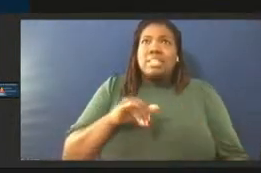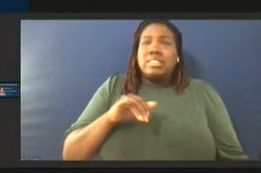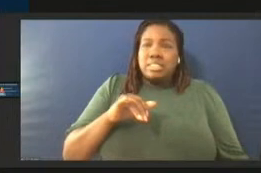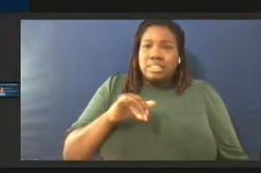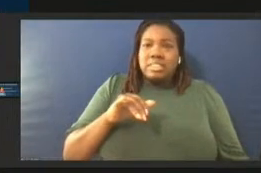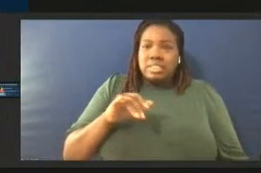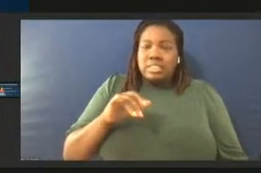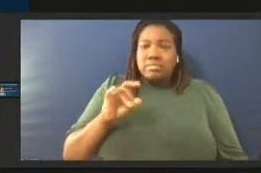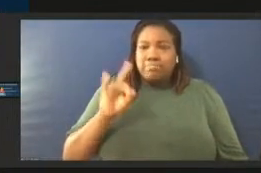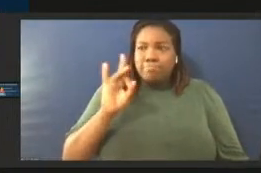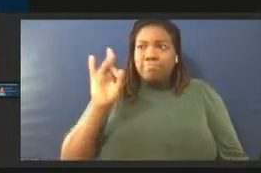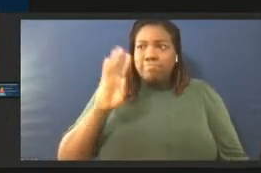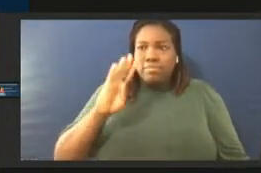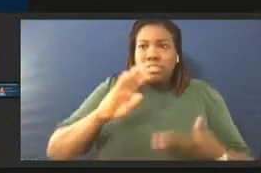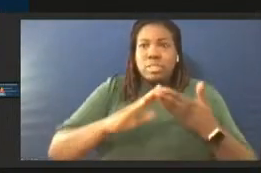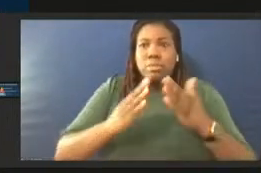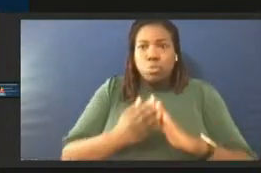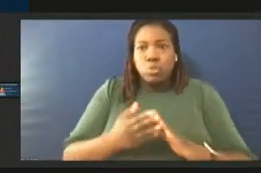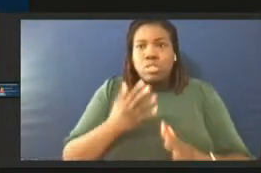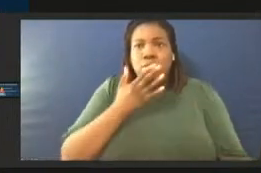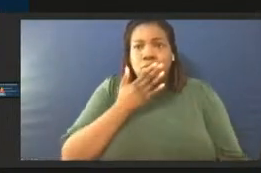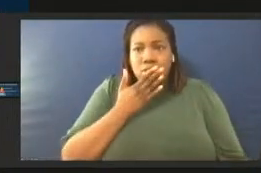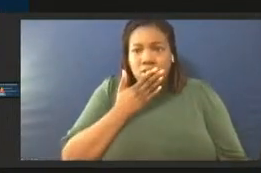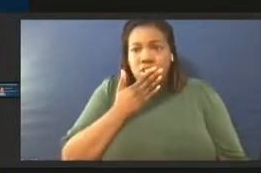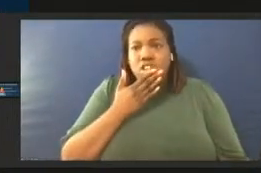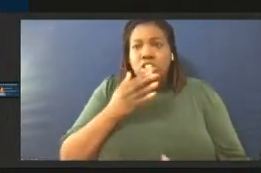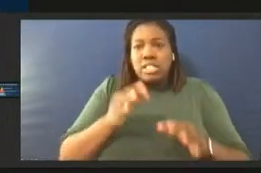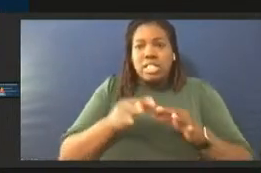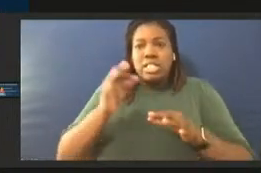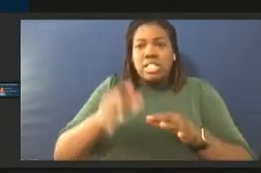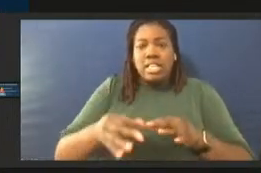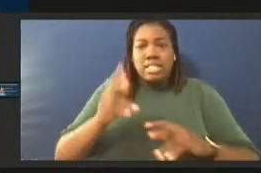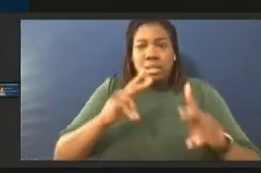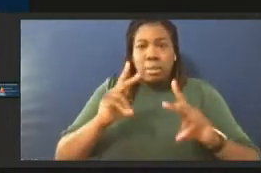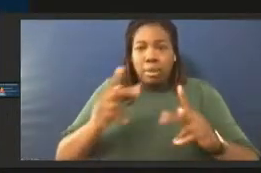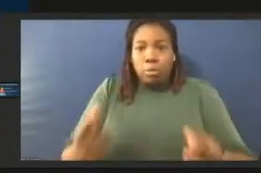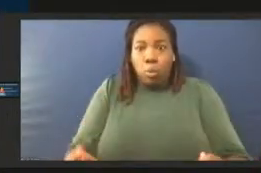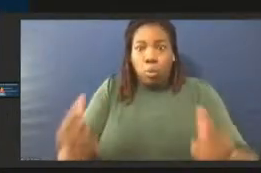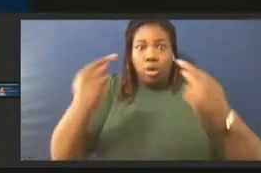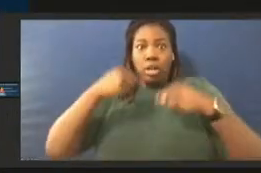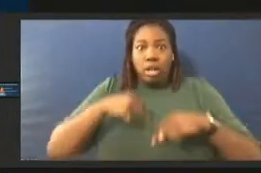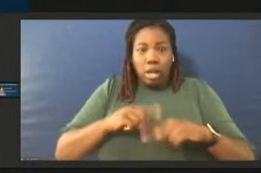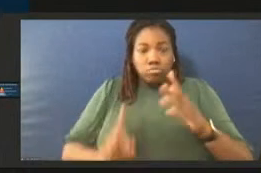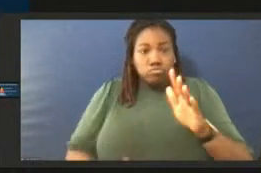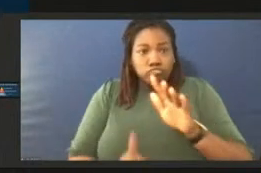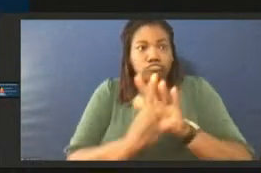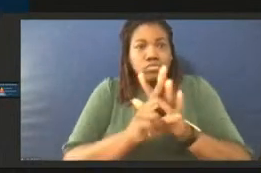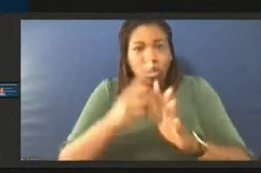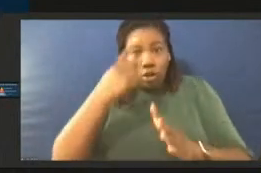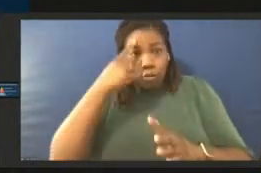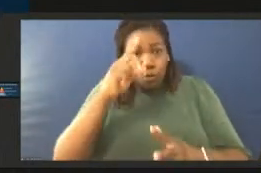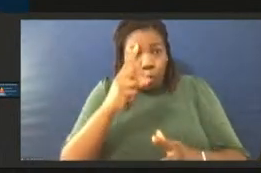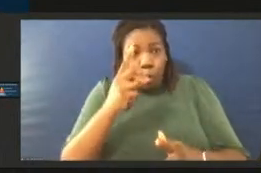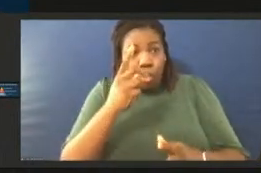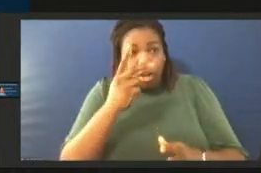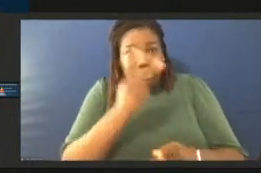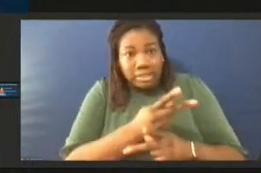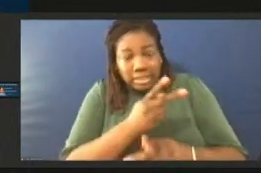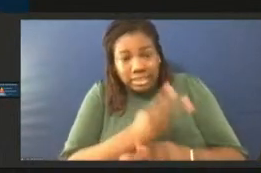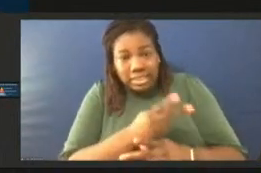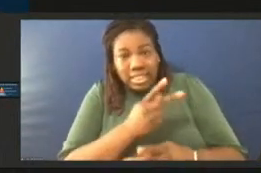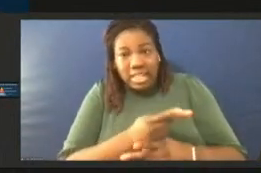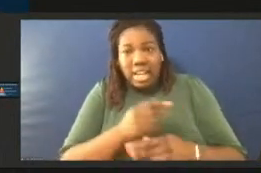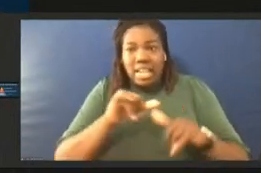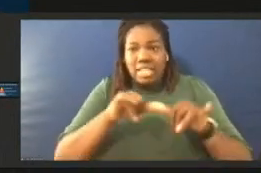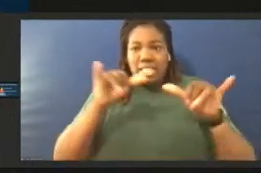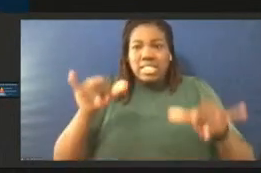detrimental to communities of color because there are already delays in people coming into care. And we've set up a system that actually